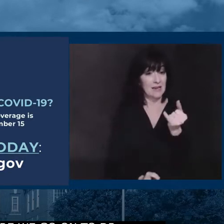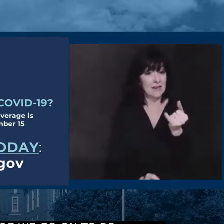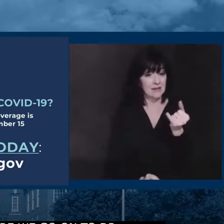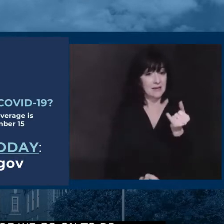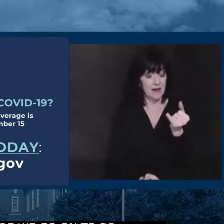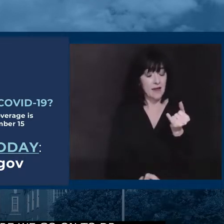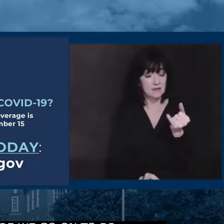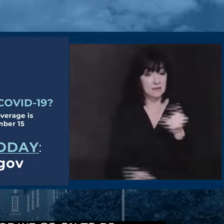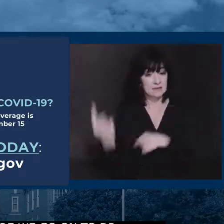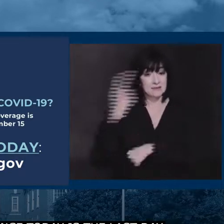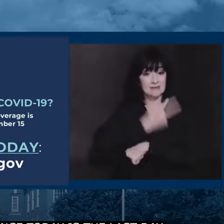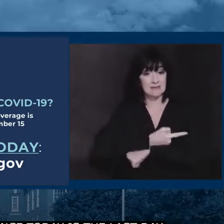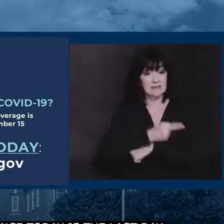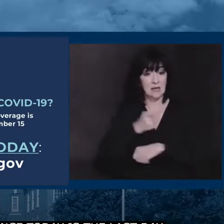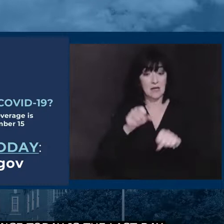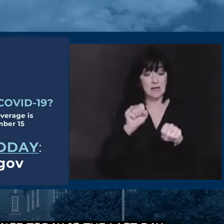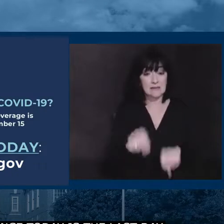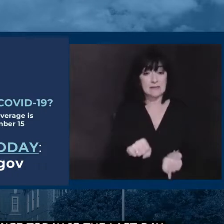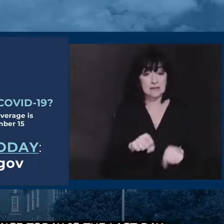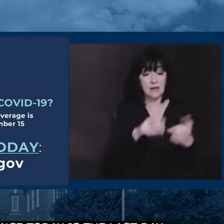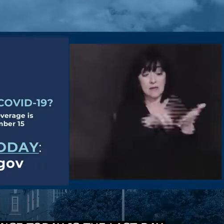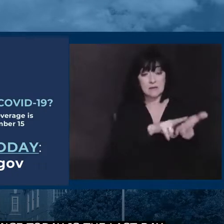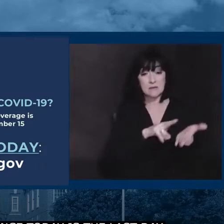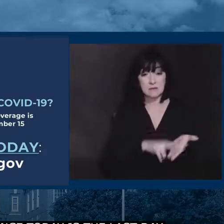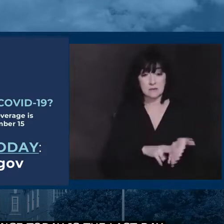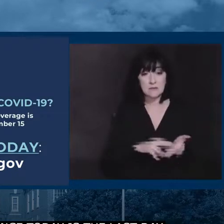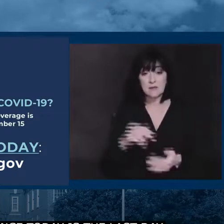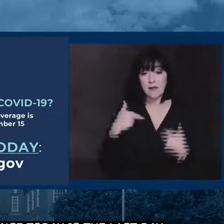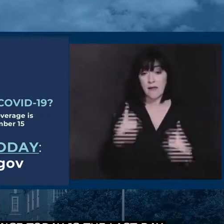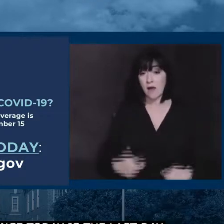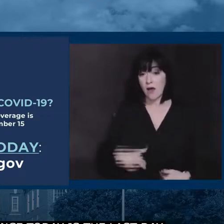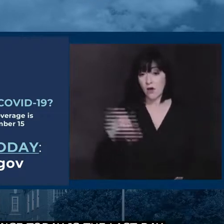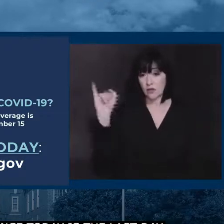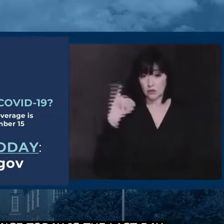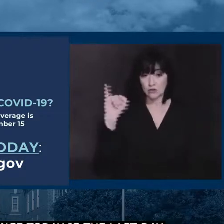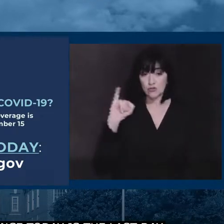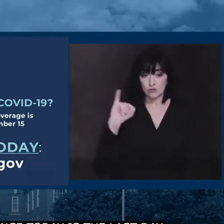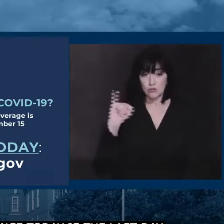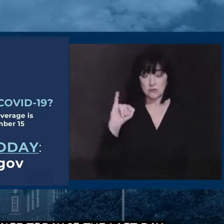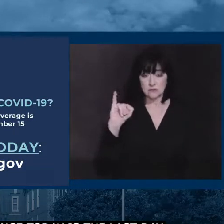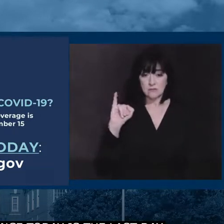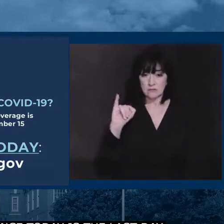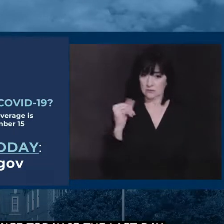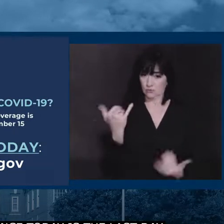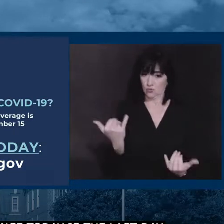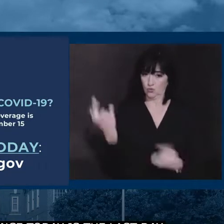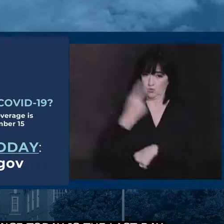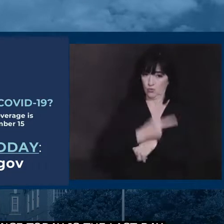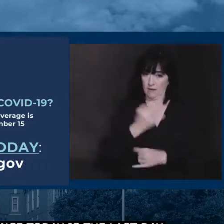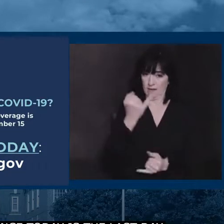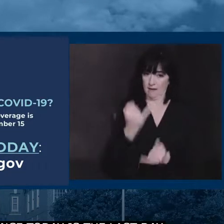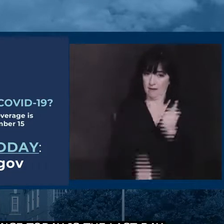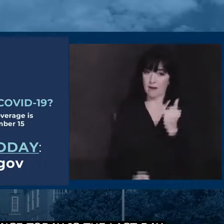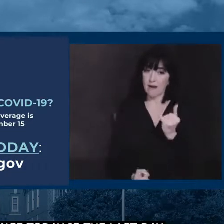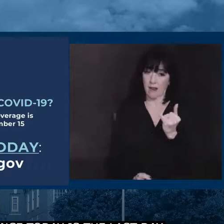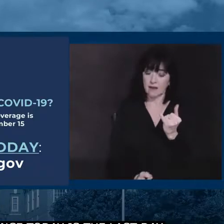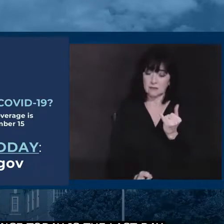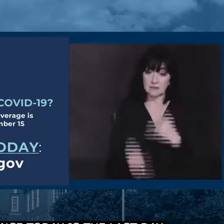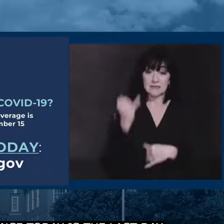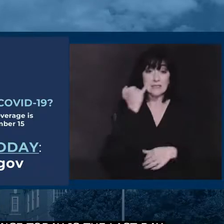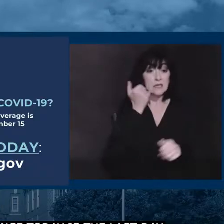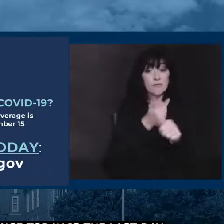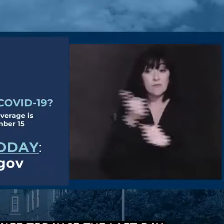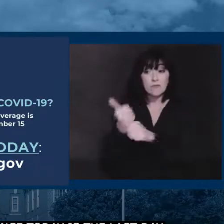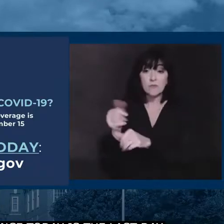health insurance under the Affordable Care Act to Marketplace, to do just so if you've become uninsured because